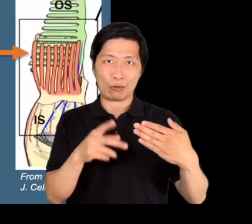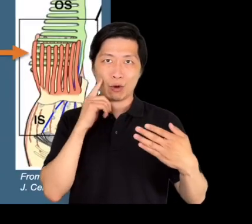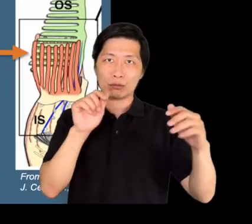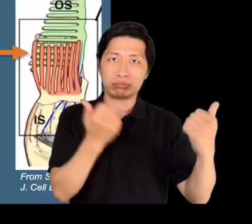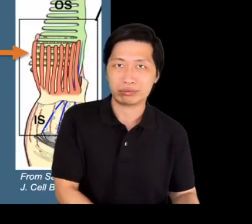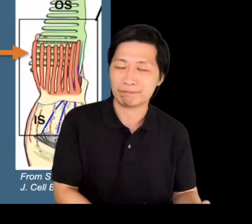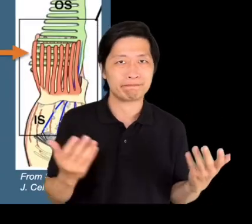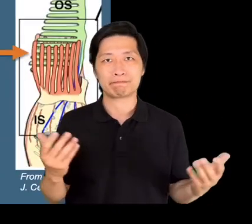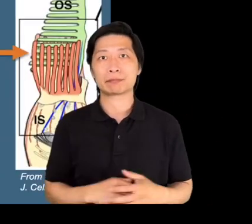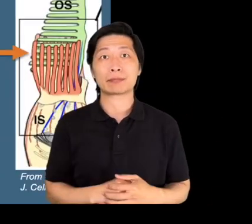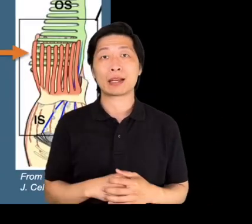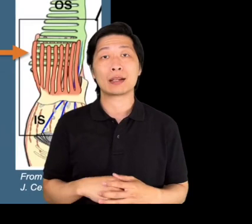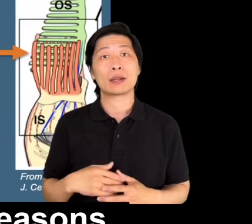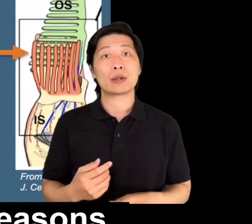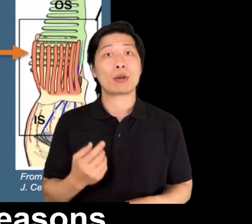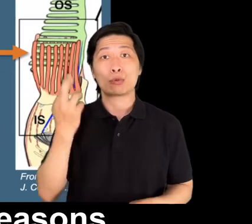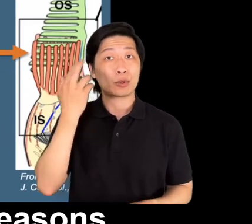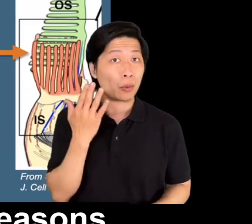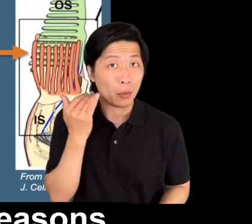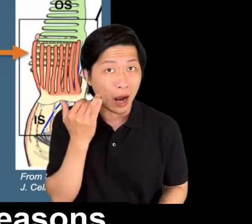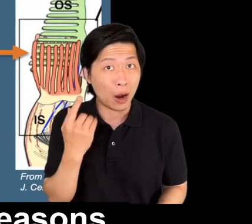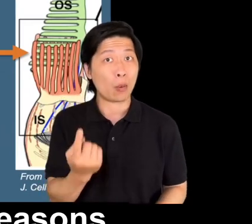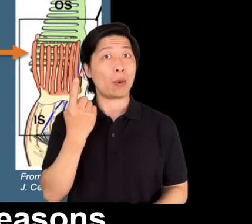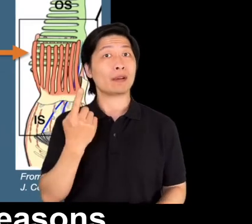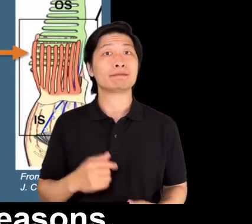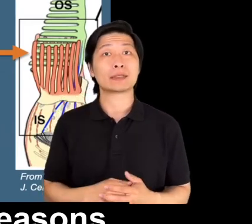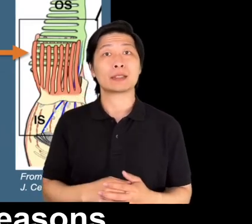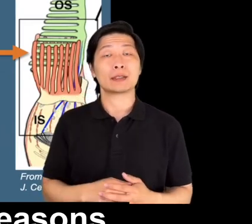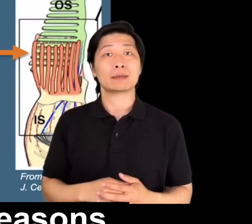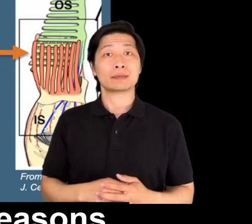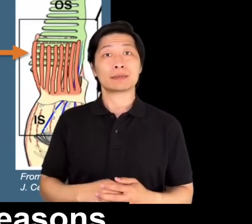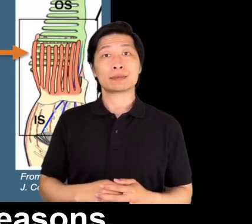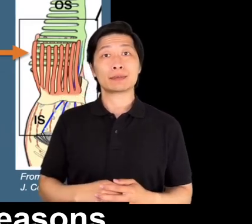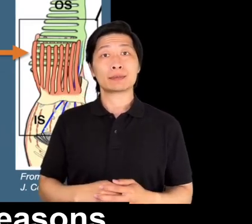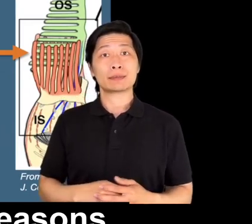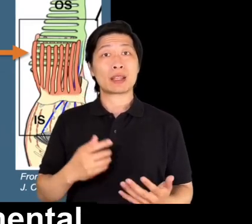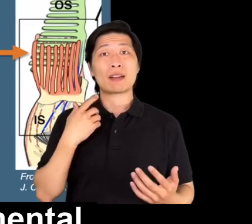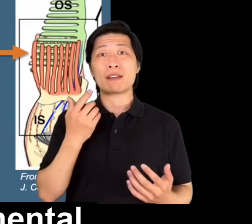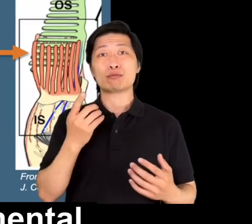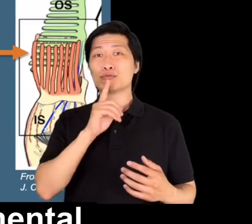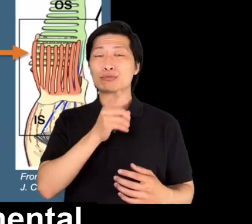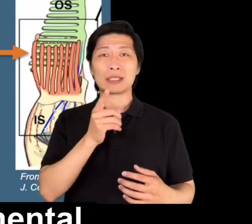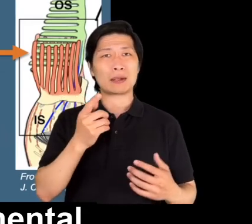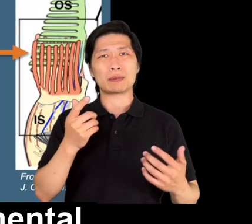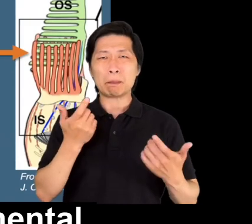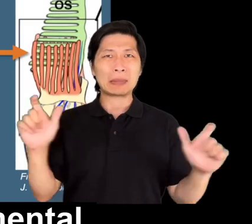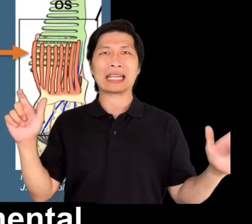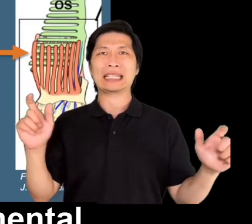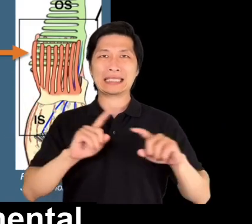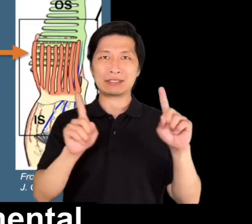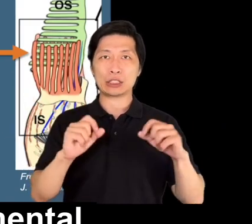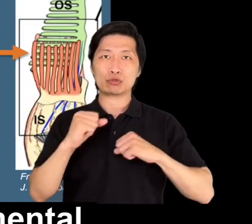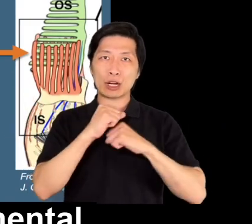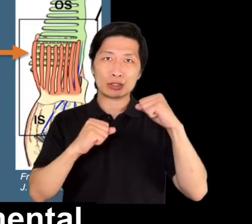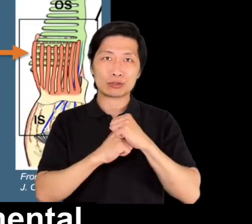reasons it's believed for this is very fundamental differences in the structure of photoreceptors between